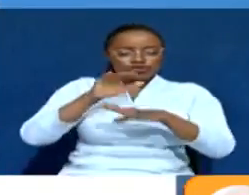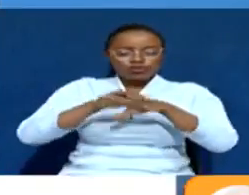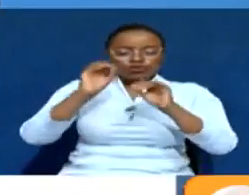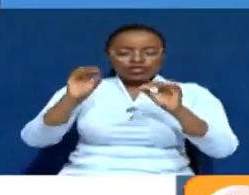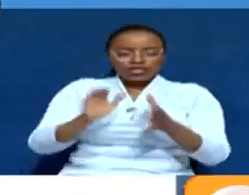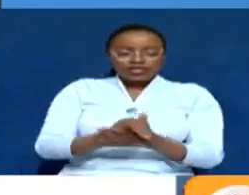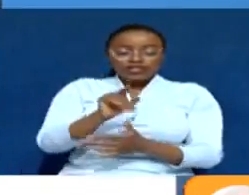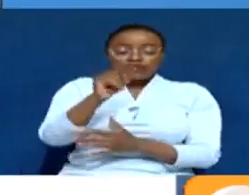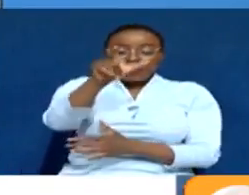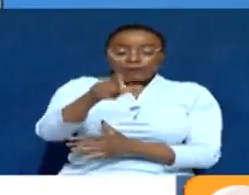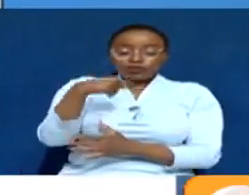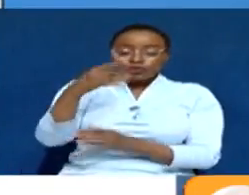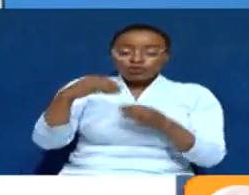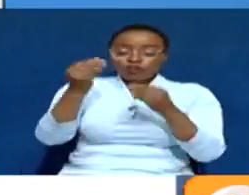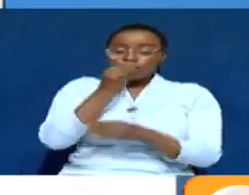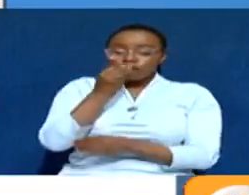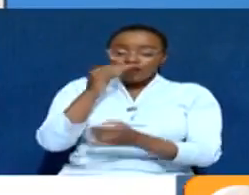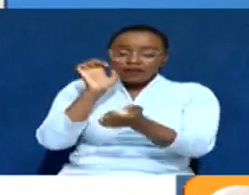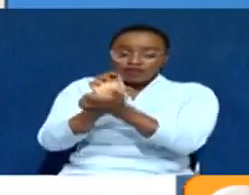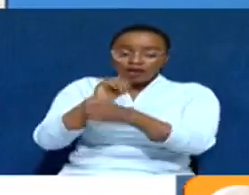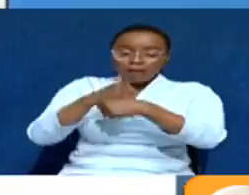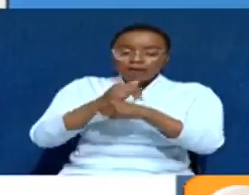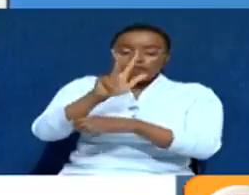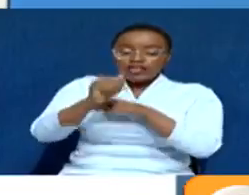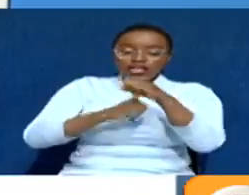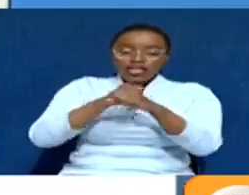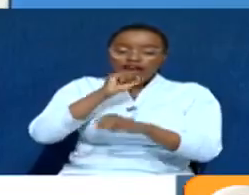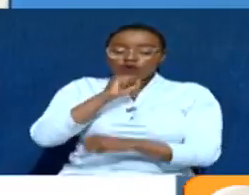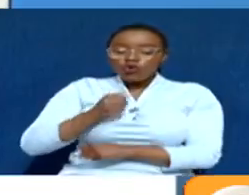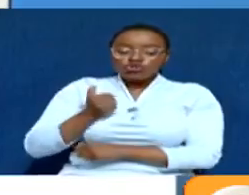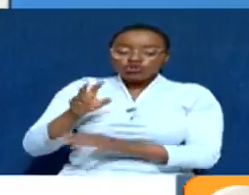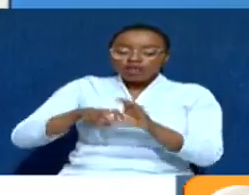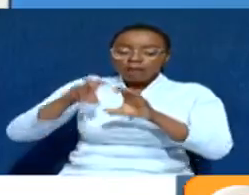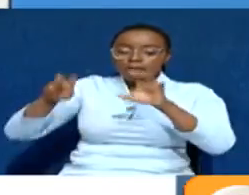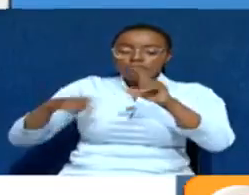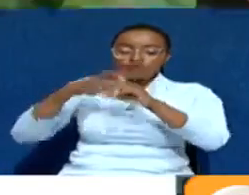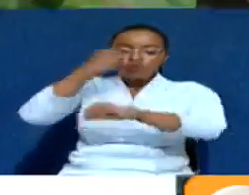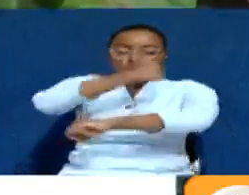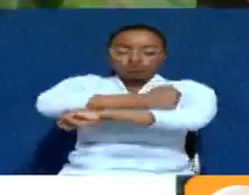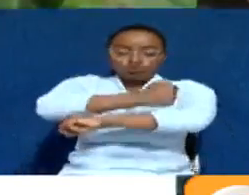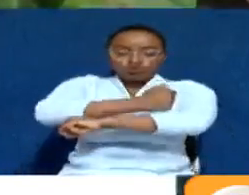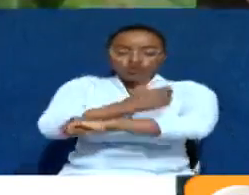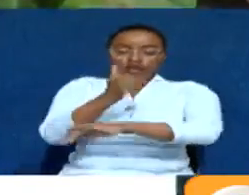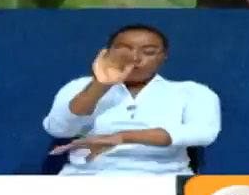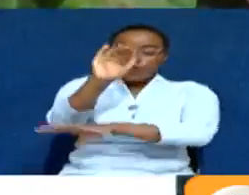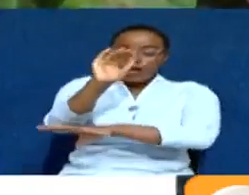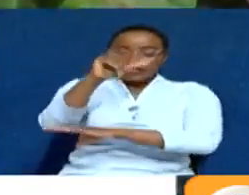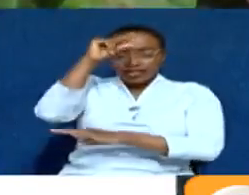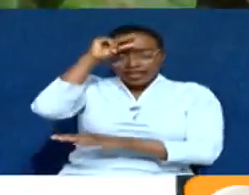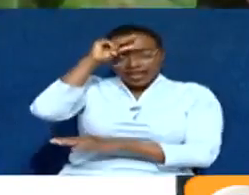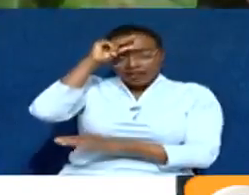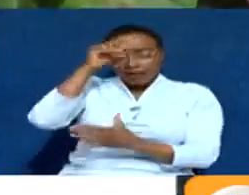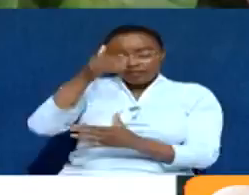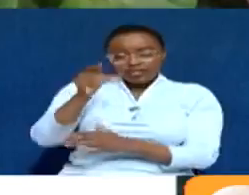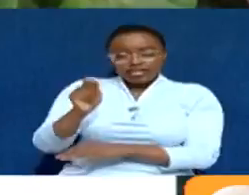He is a sole breadwinner and his detention has forced his 3-year-old daughter to drop out of school. Kwa hivyo tuwaomba serikali ya